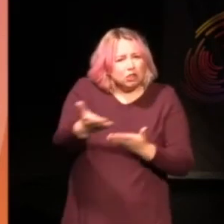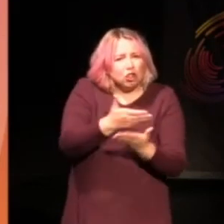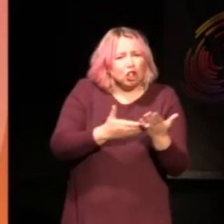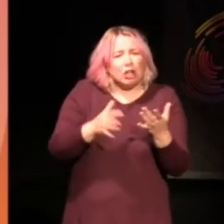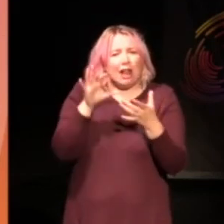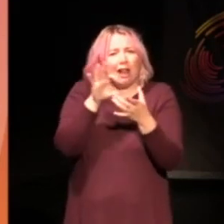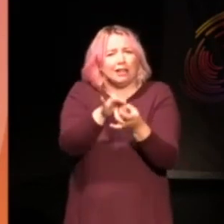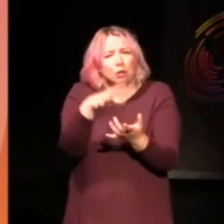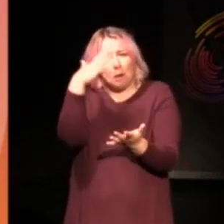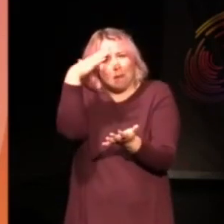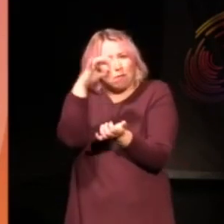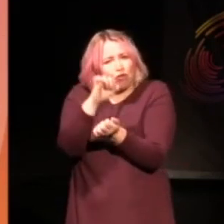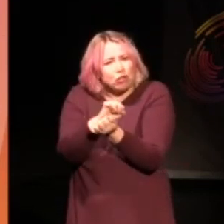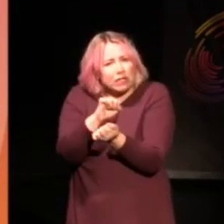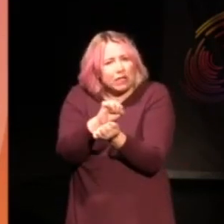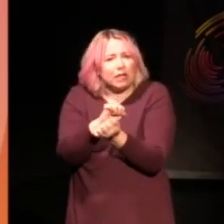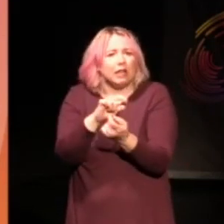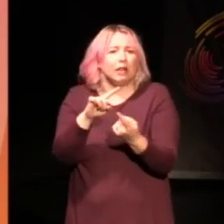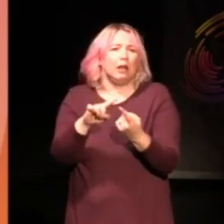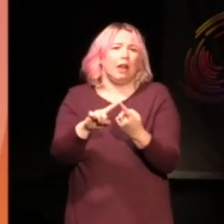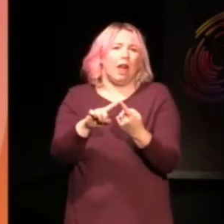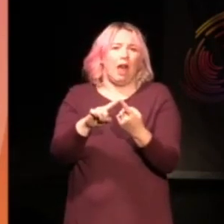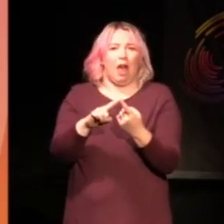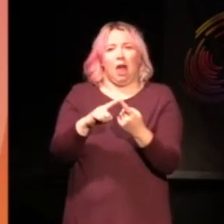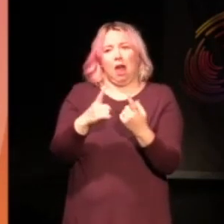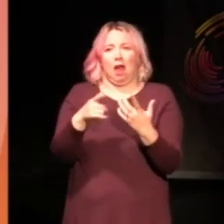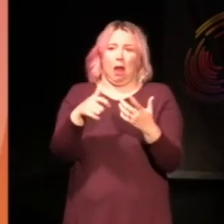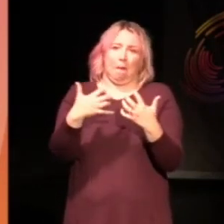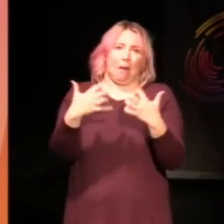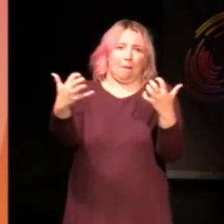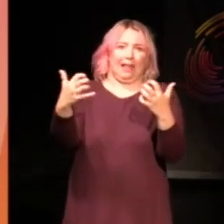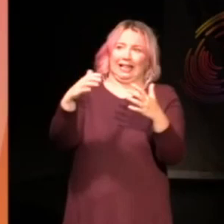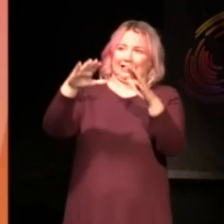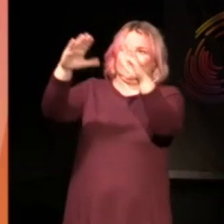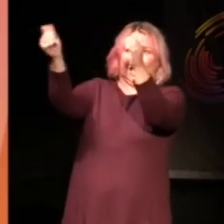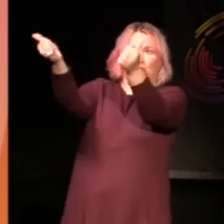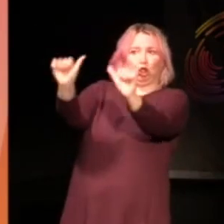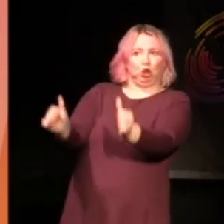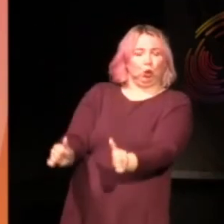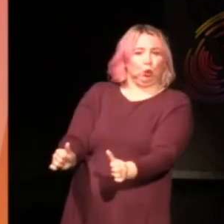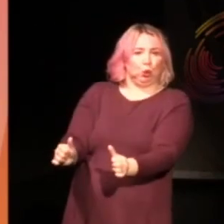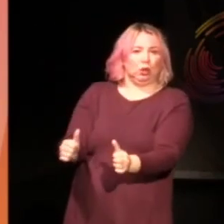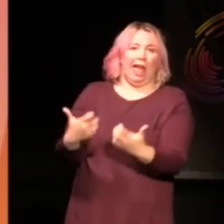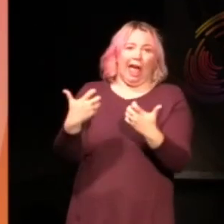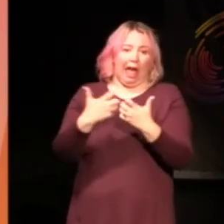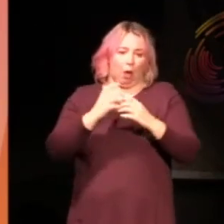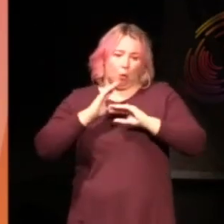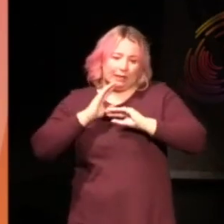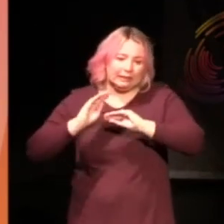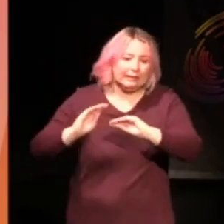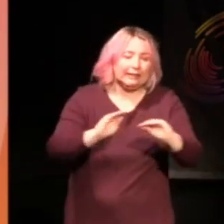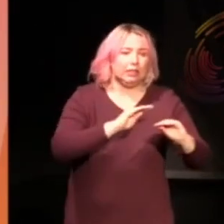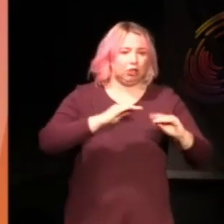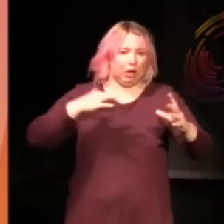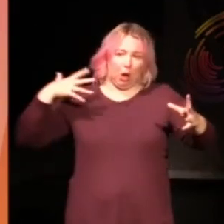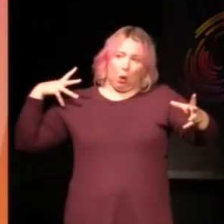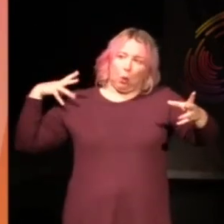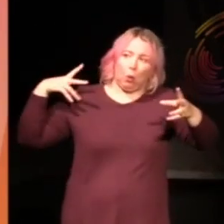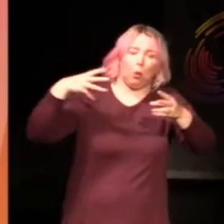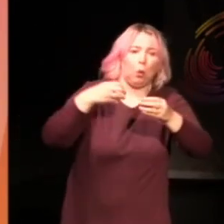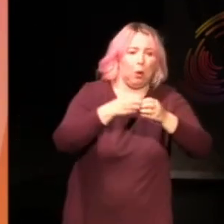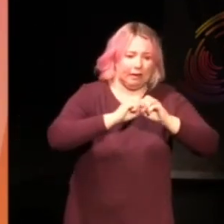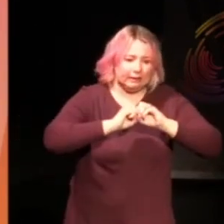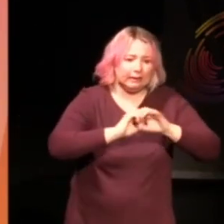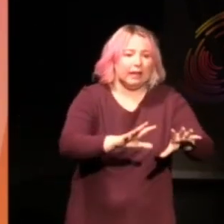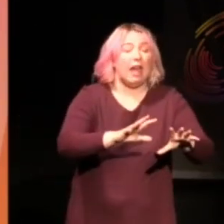memory, public statues, the way history is being taught at schools. What do we choose to remember and what